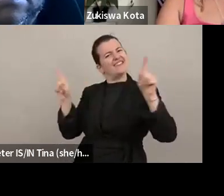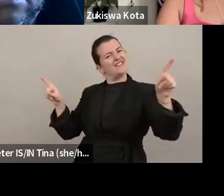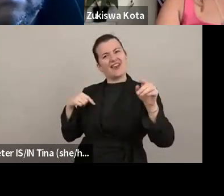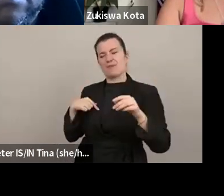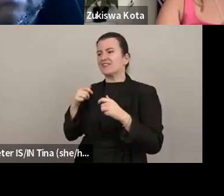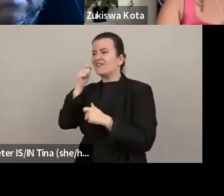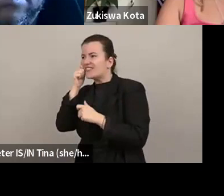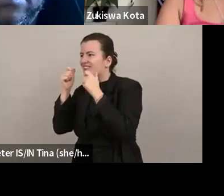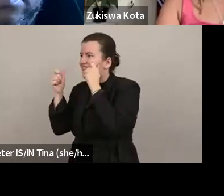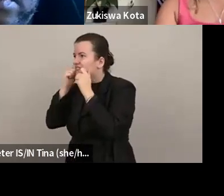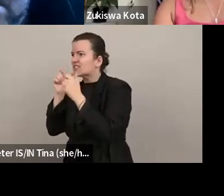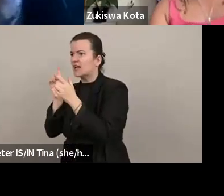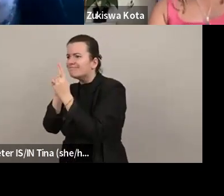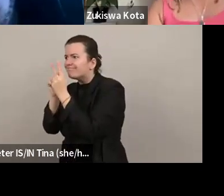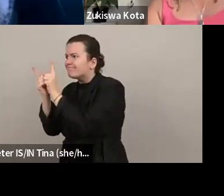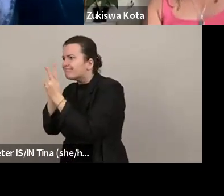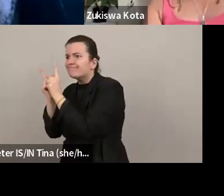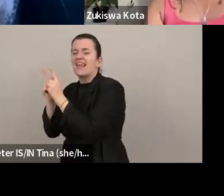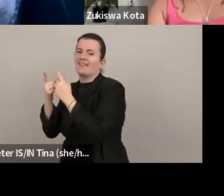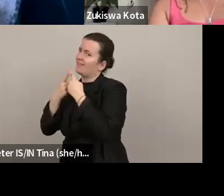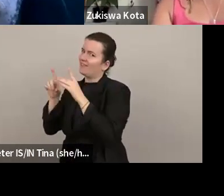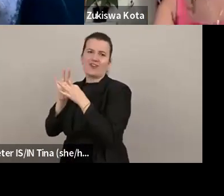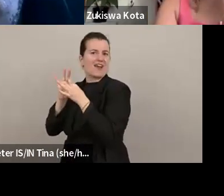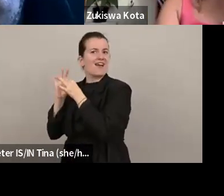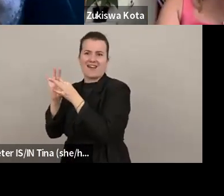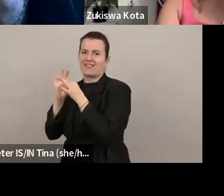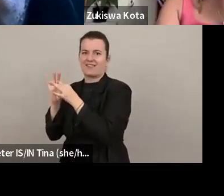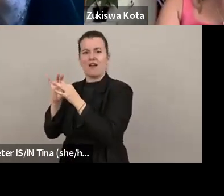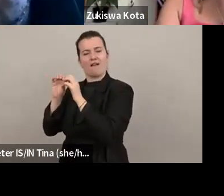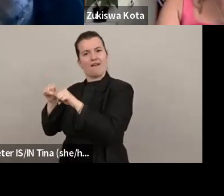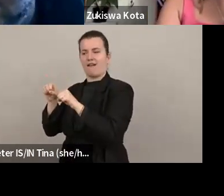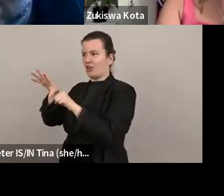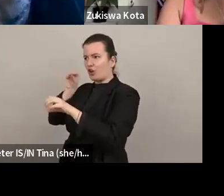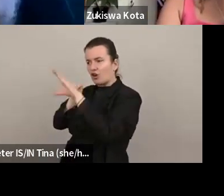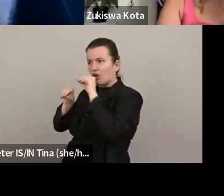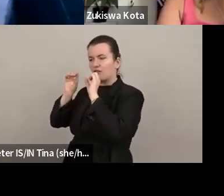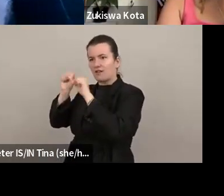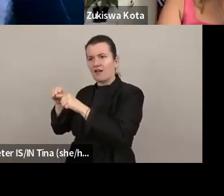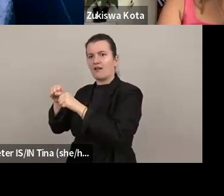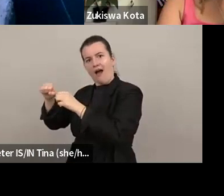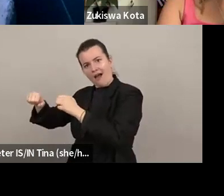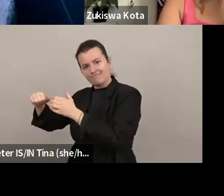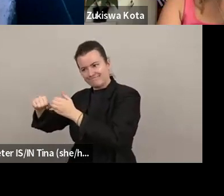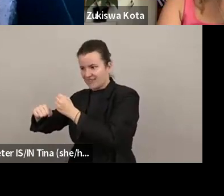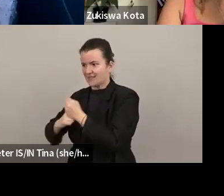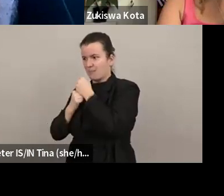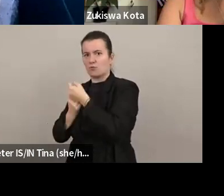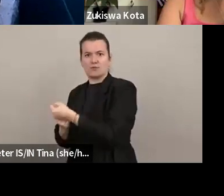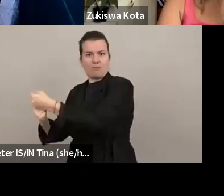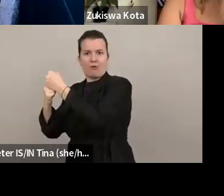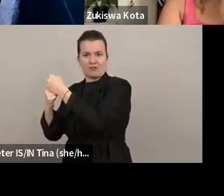can learn from each other, even in the reality of, the future of work and the digital co-working spaces.